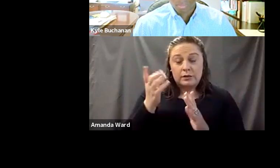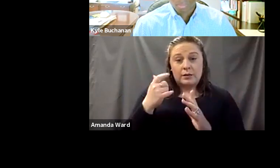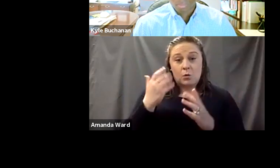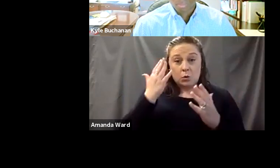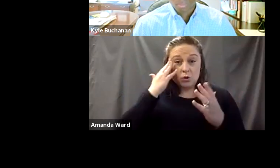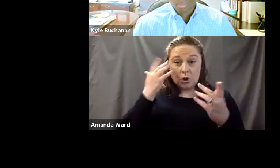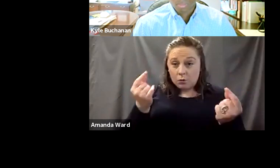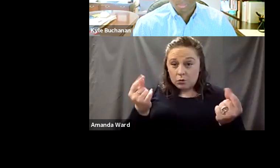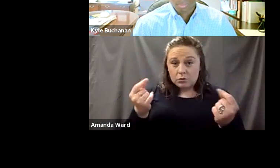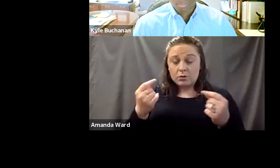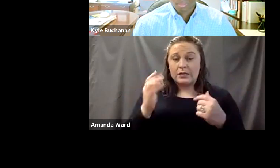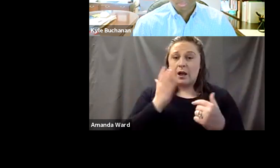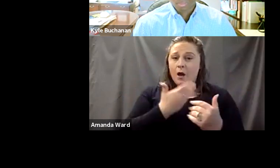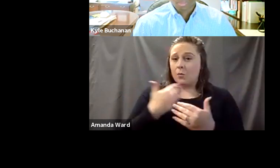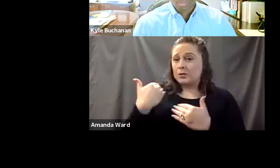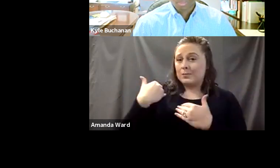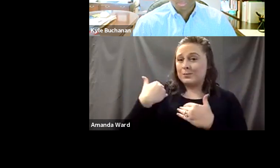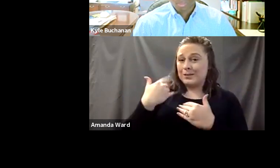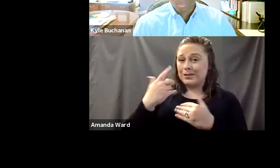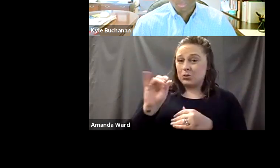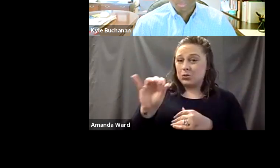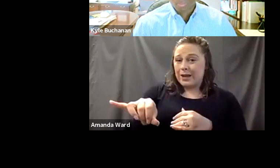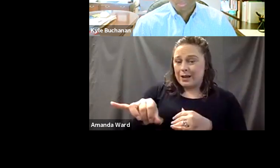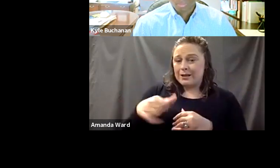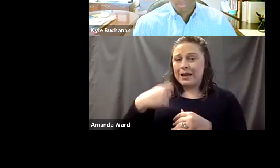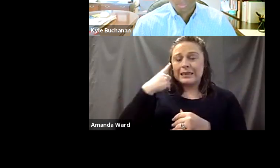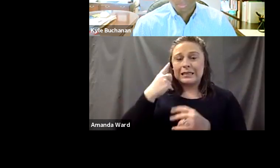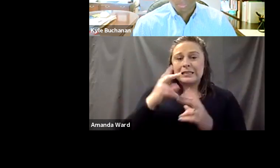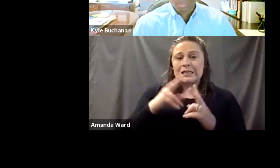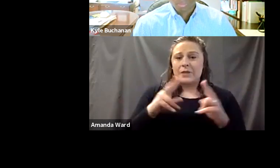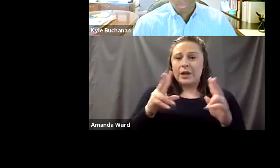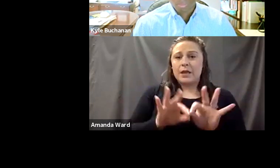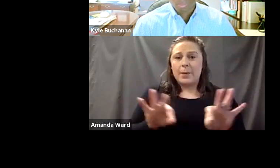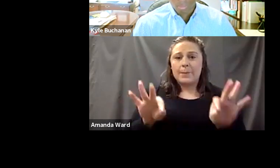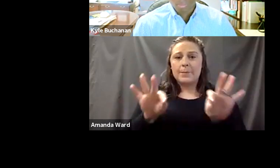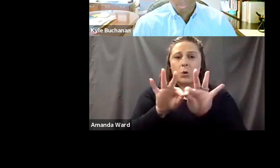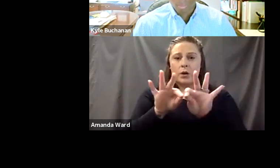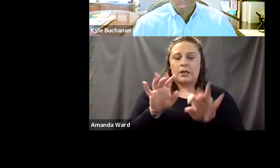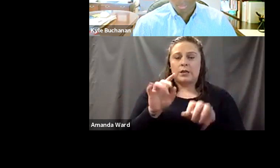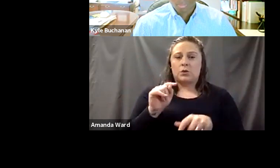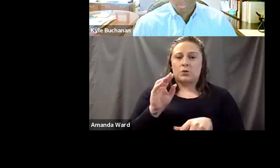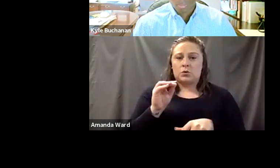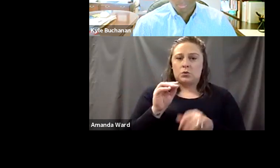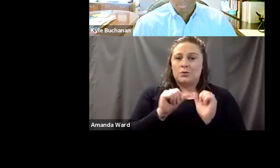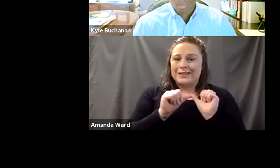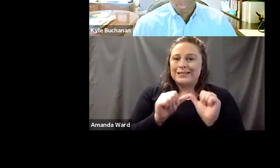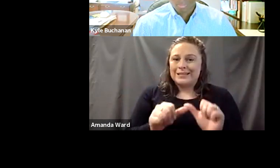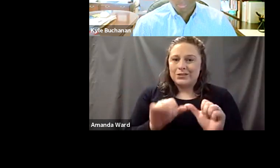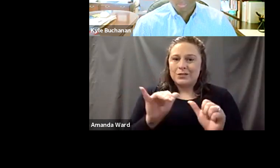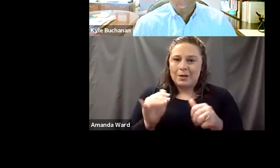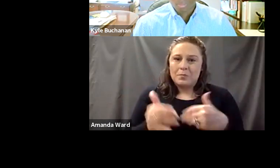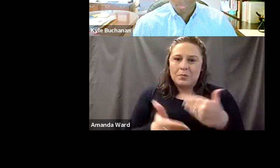now our responsibility to do that. I think it is really important to continue that